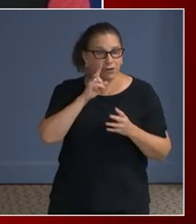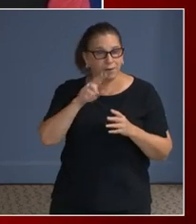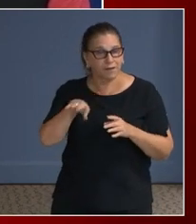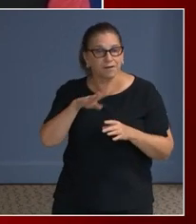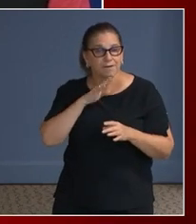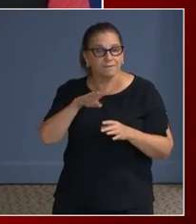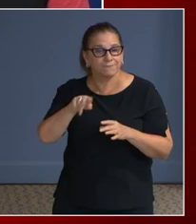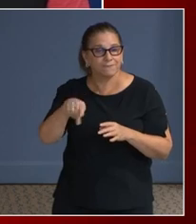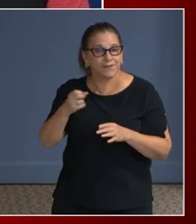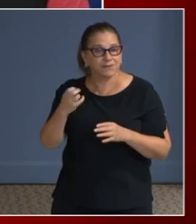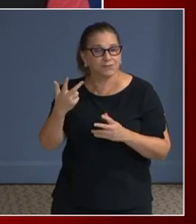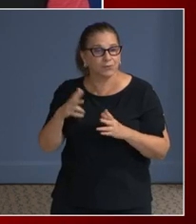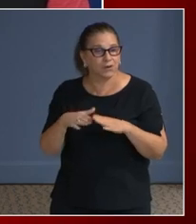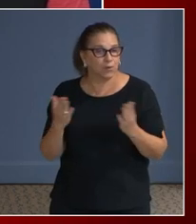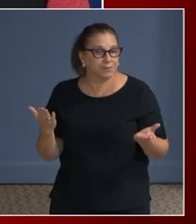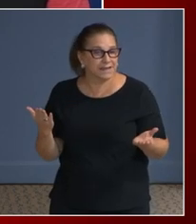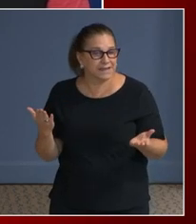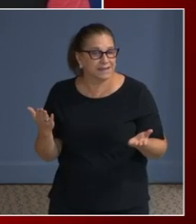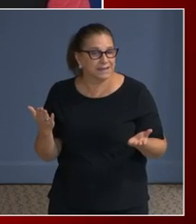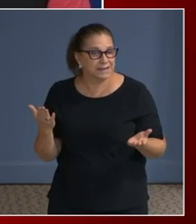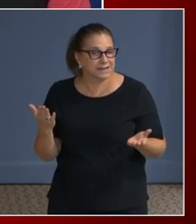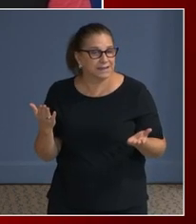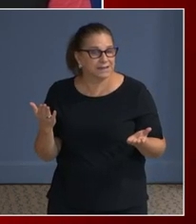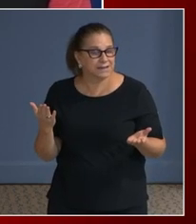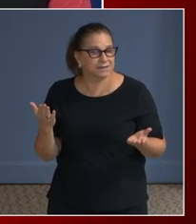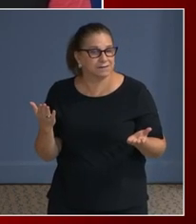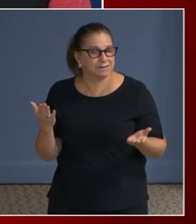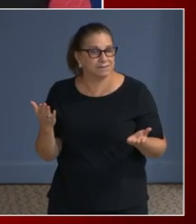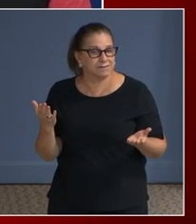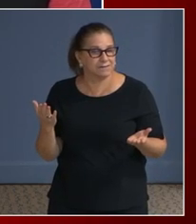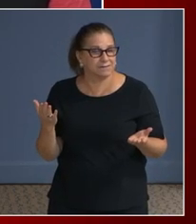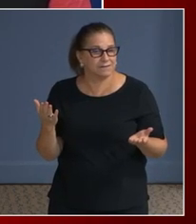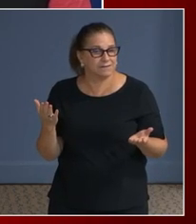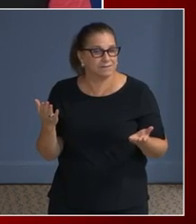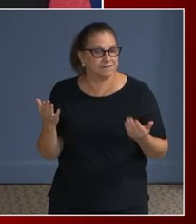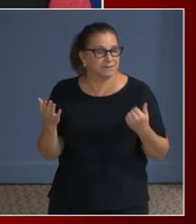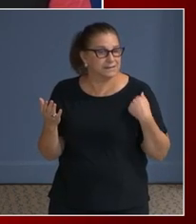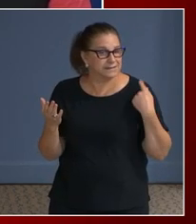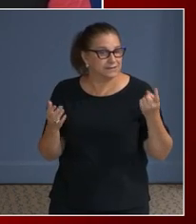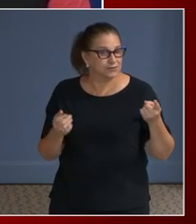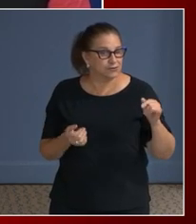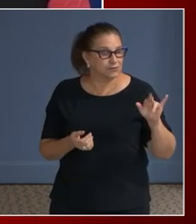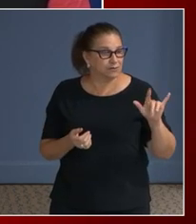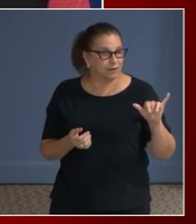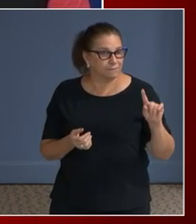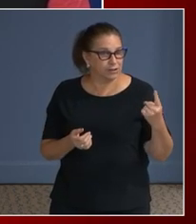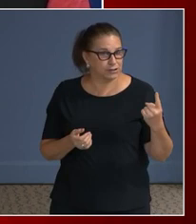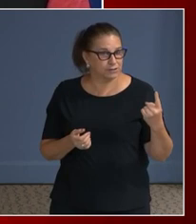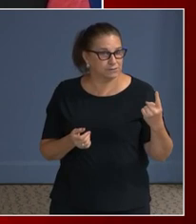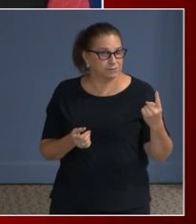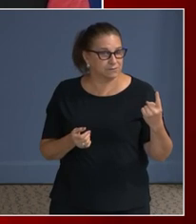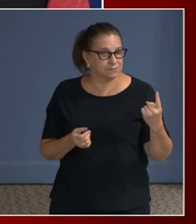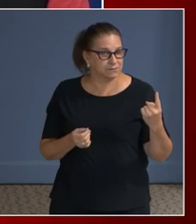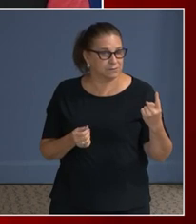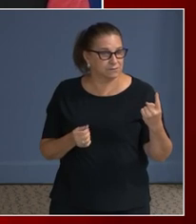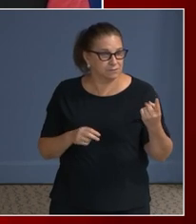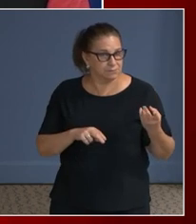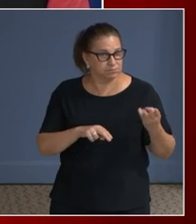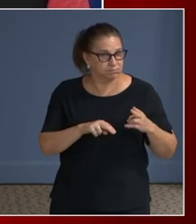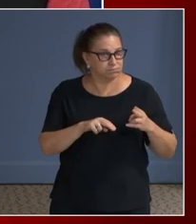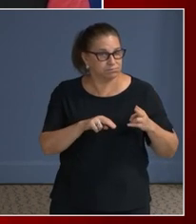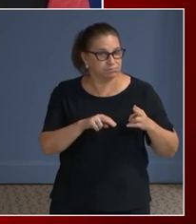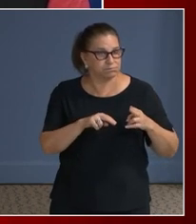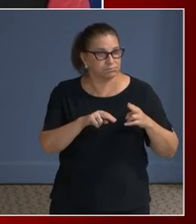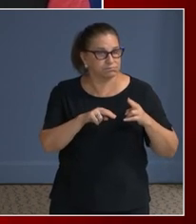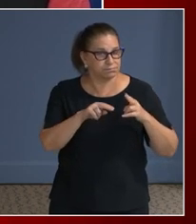about this before, is since the July 1 timeframe, a higher proportion of our cases are occurring in